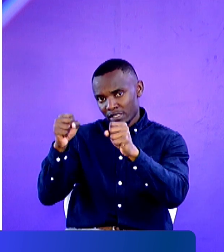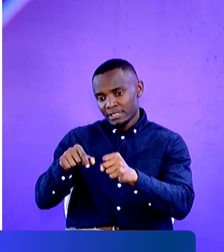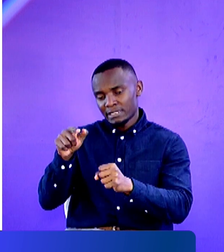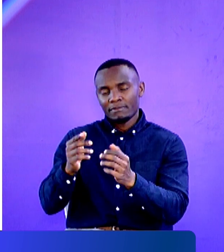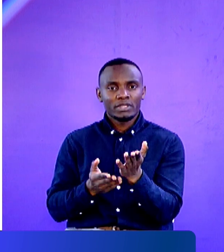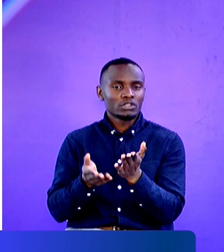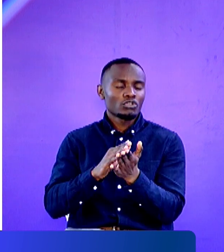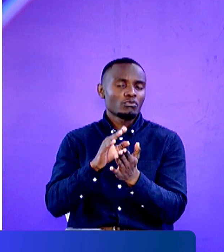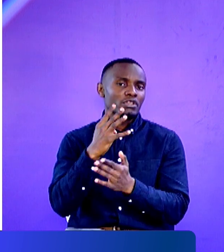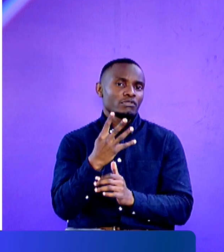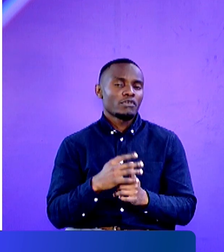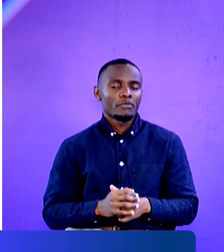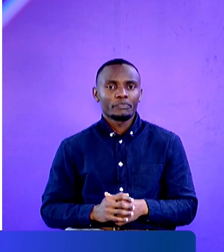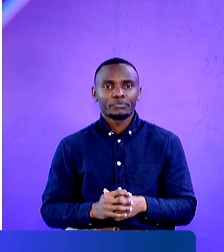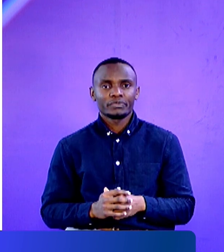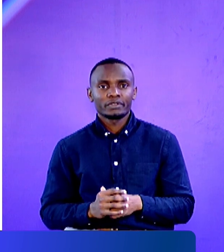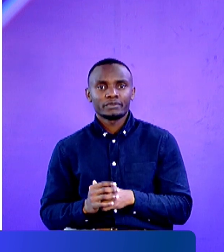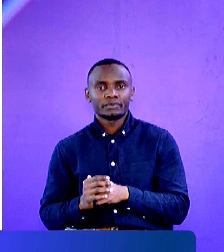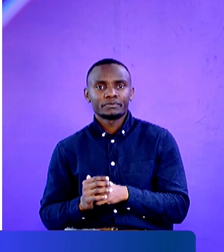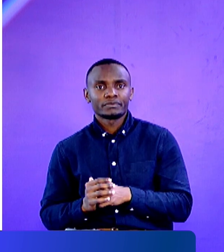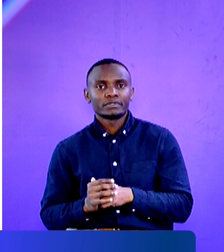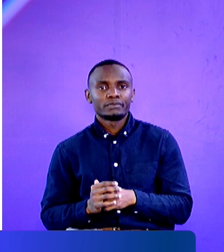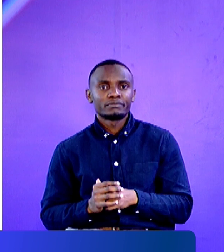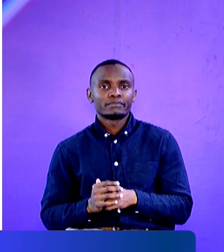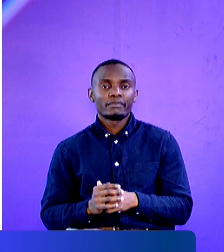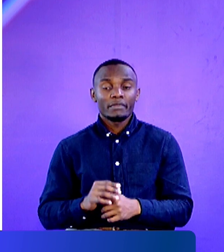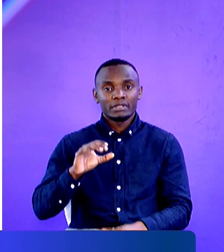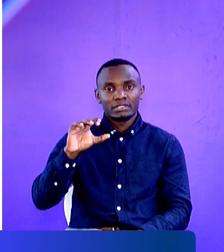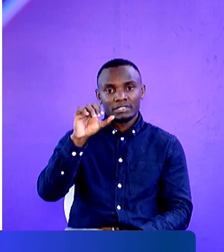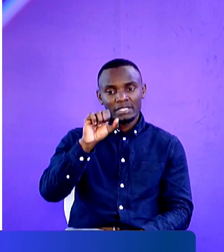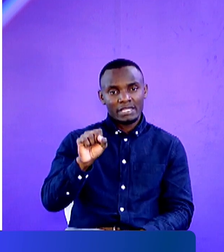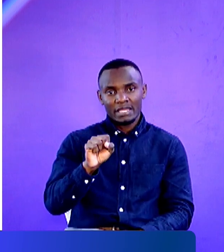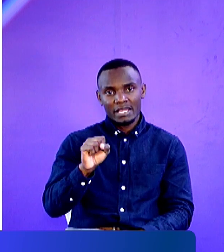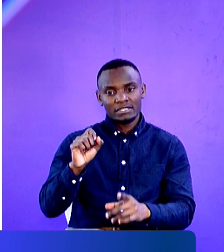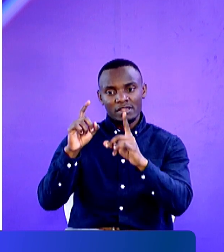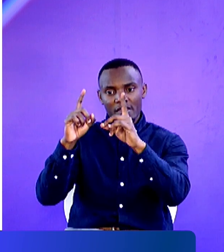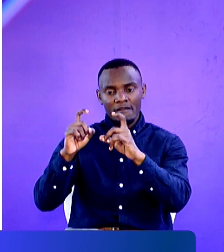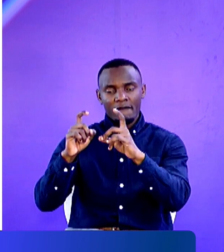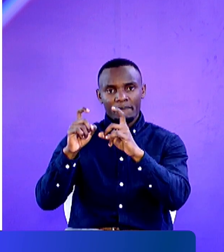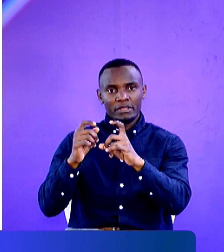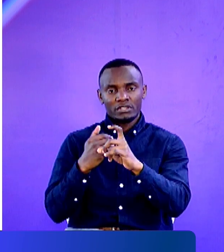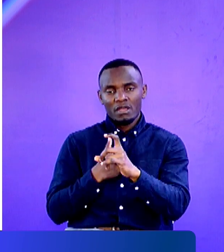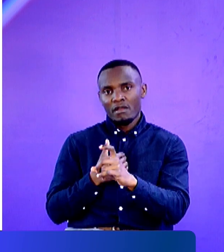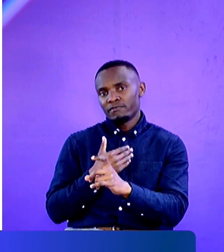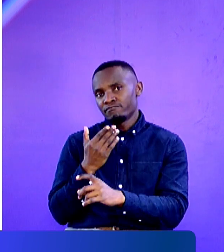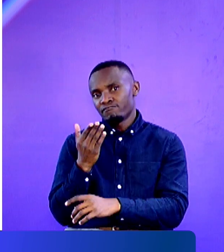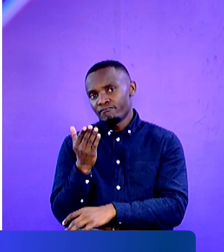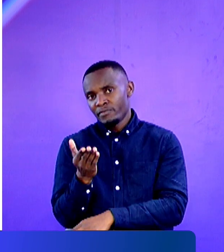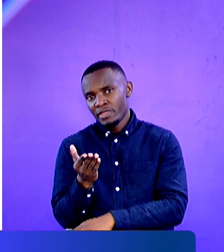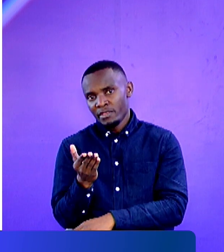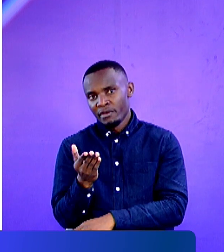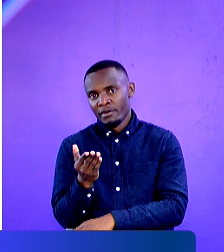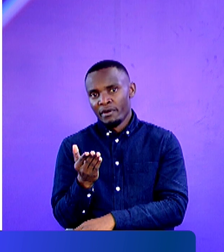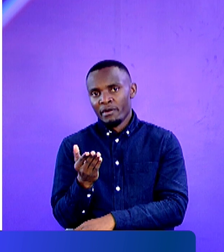Daily Nation. The Cabinet Secretary is pictured in the Standard this morning, and